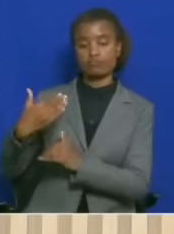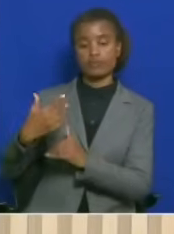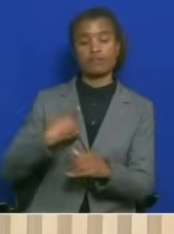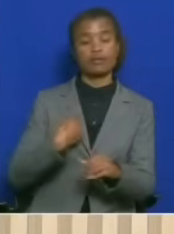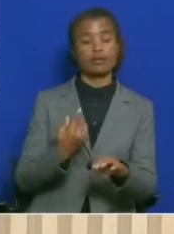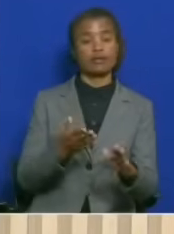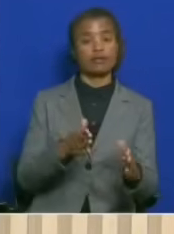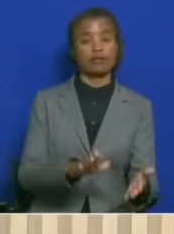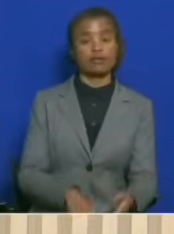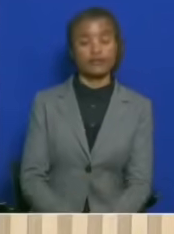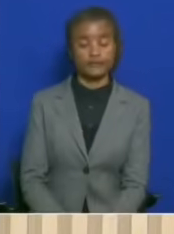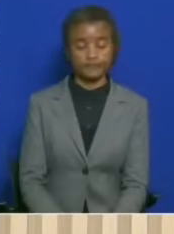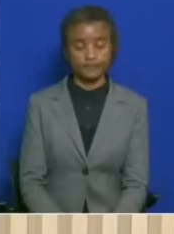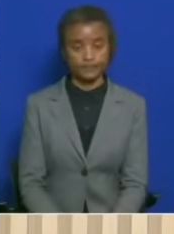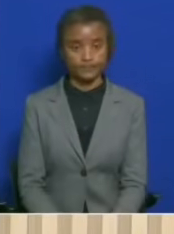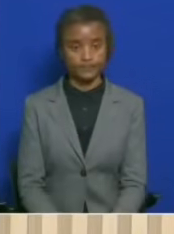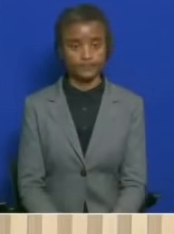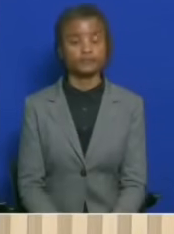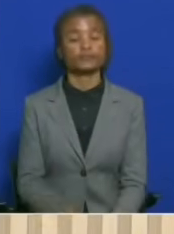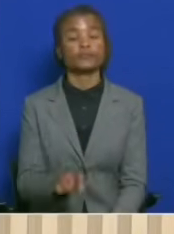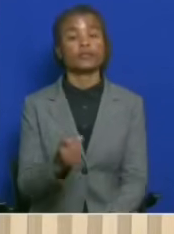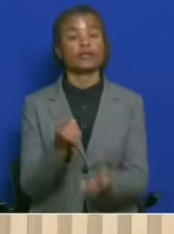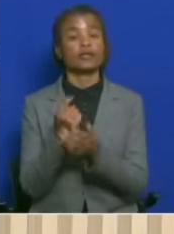So that's 25 May 2021.